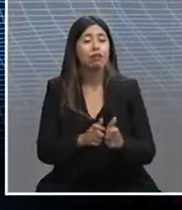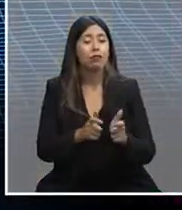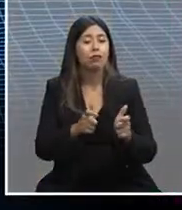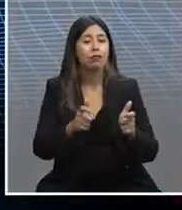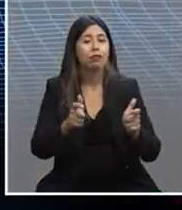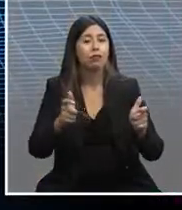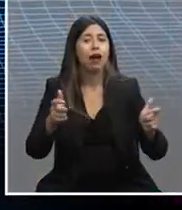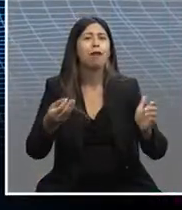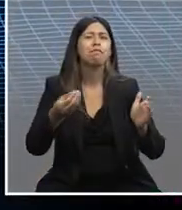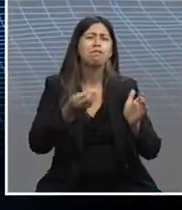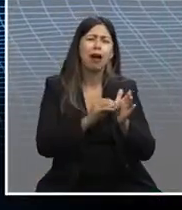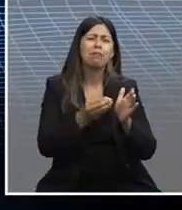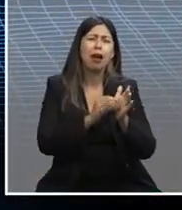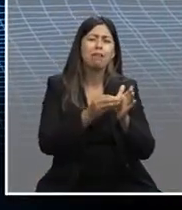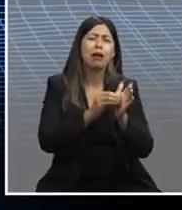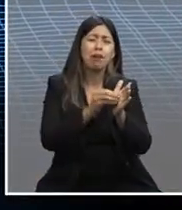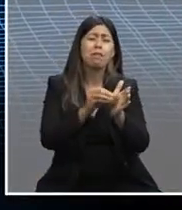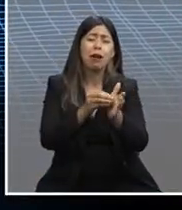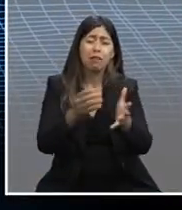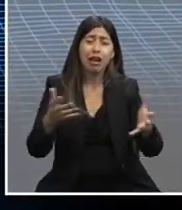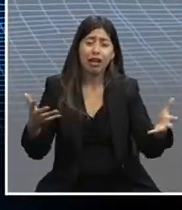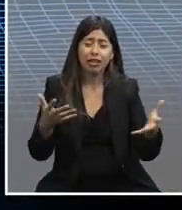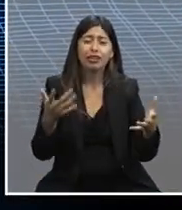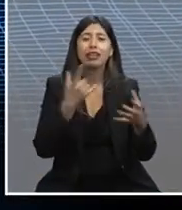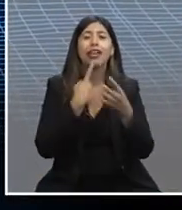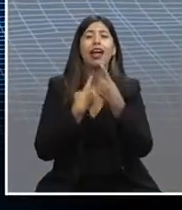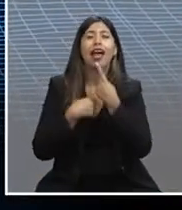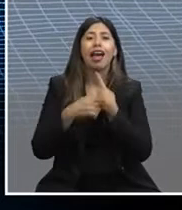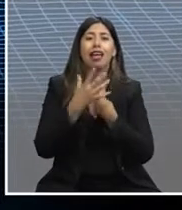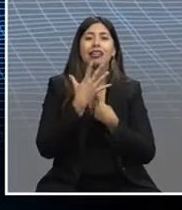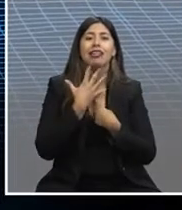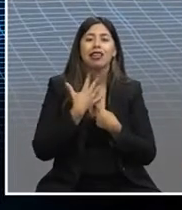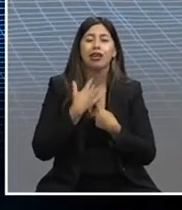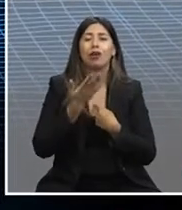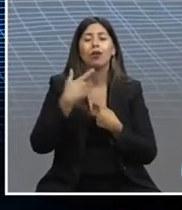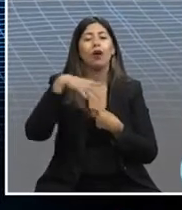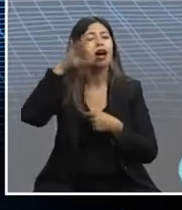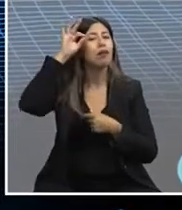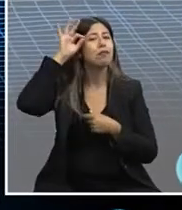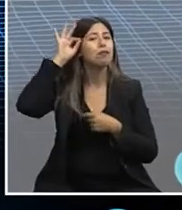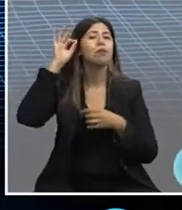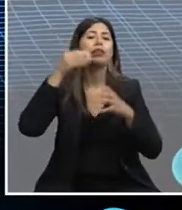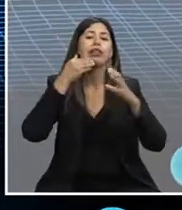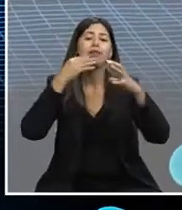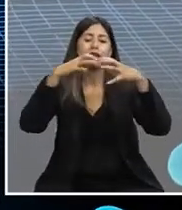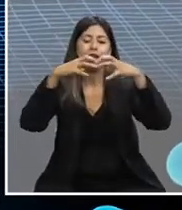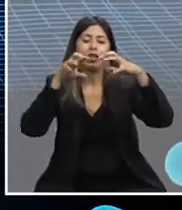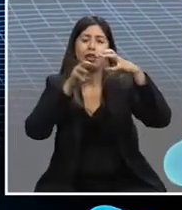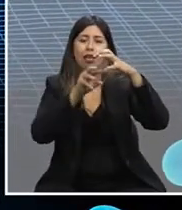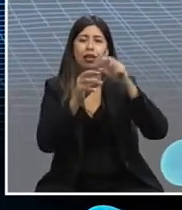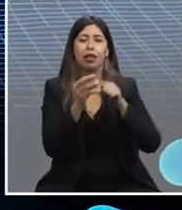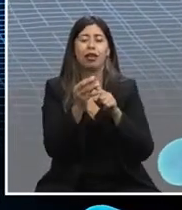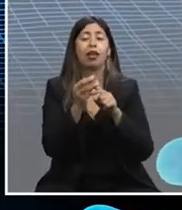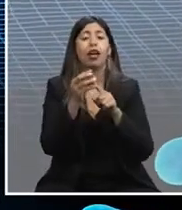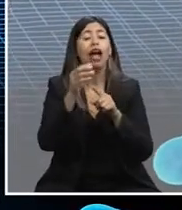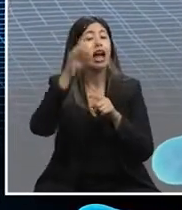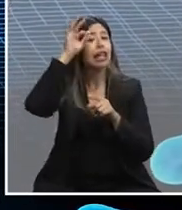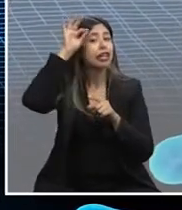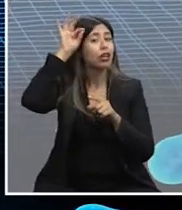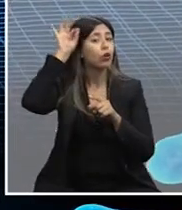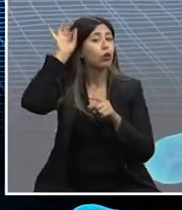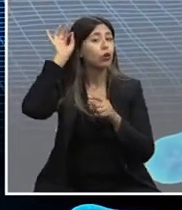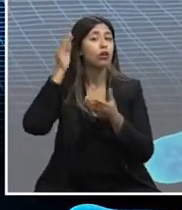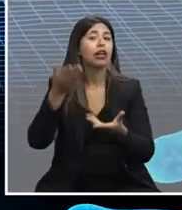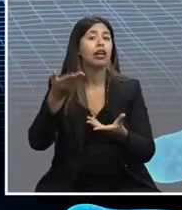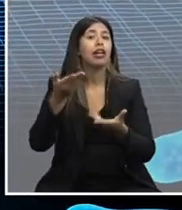neurons. These neurons, which give us dopamine when we satisfy one of the five cravings,